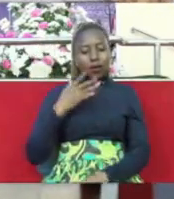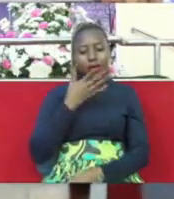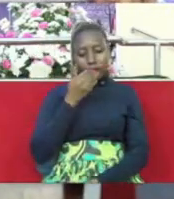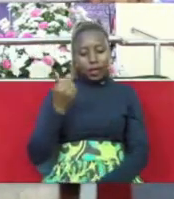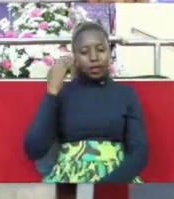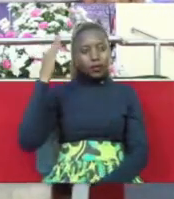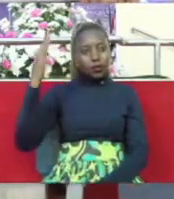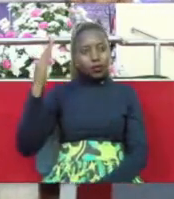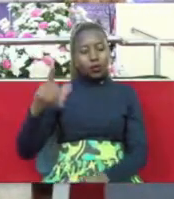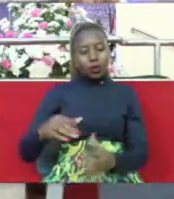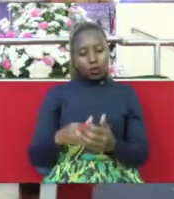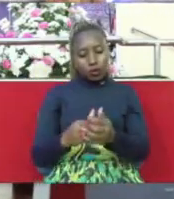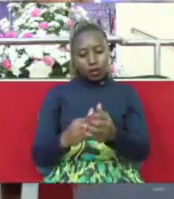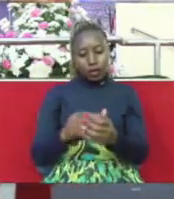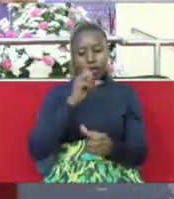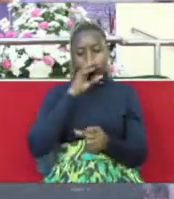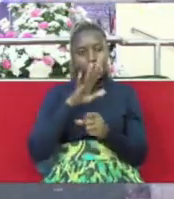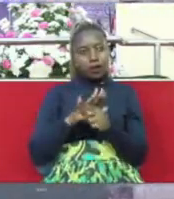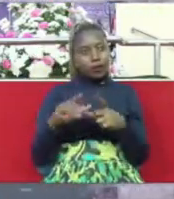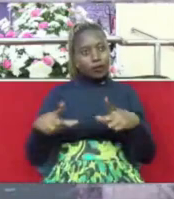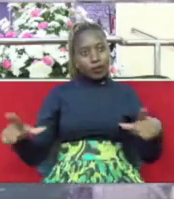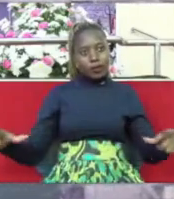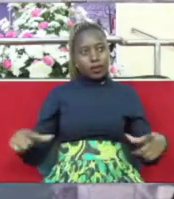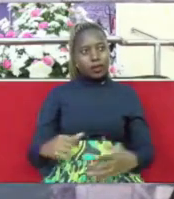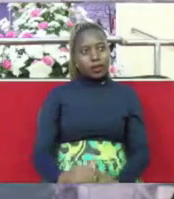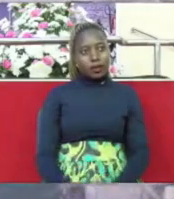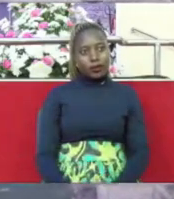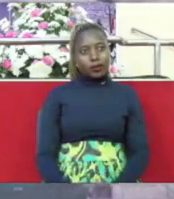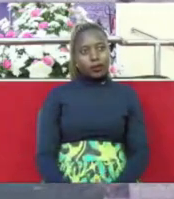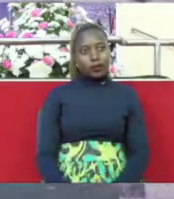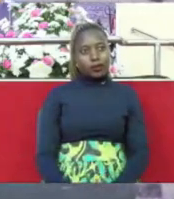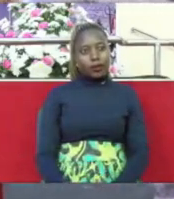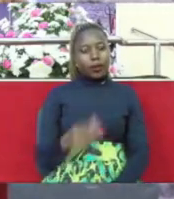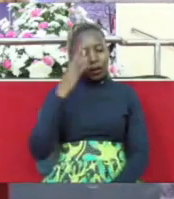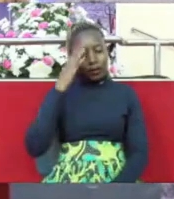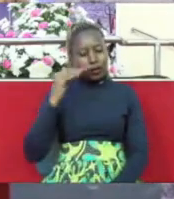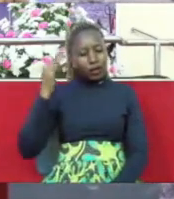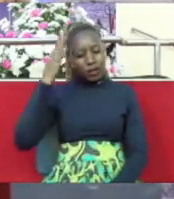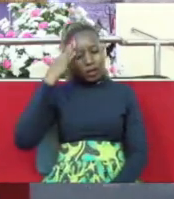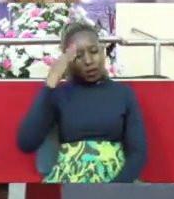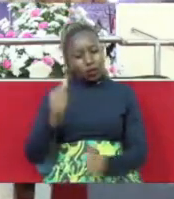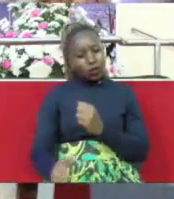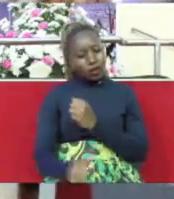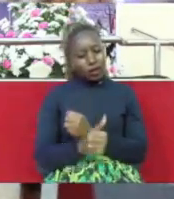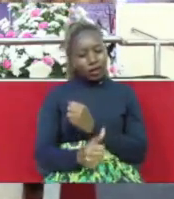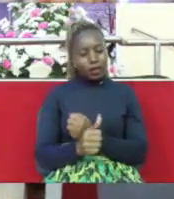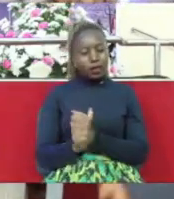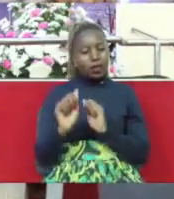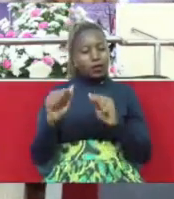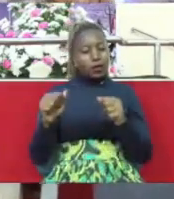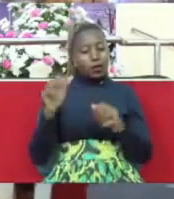malaika aliyetukoboa pale Misri, ila ni wewe ambaye ulitukoboa tutaenda nawe. He knew the dangers that would have been able to befall them if they went